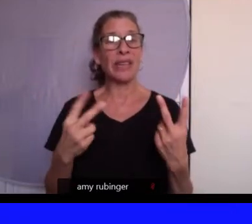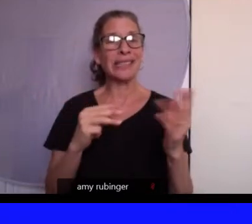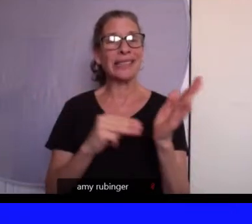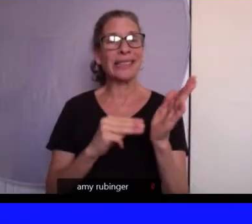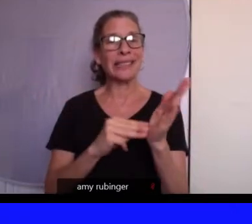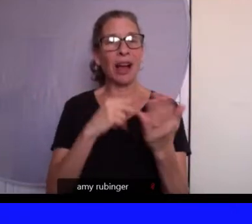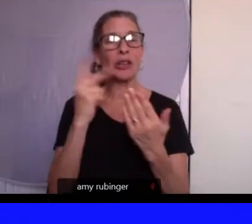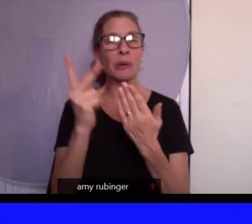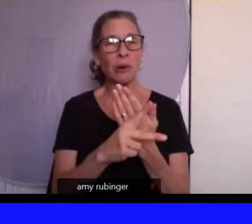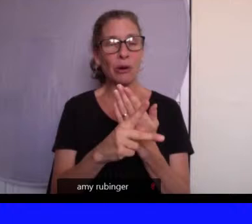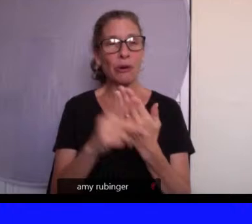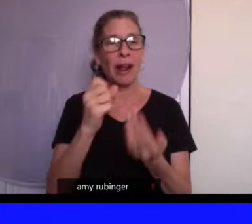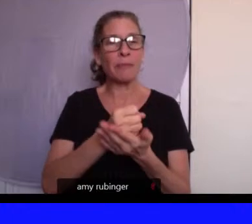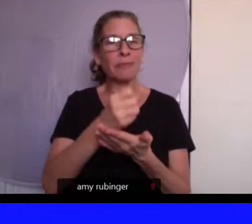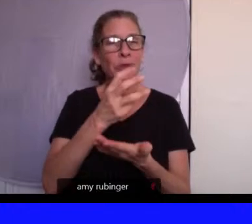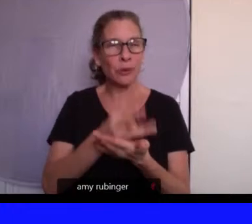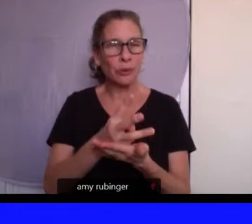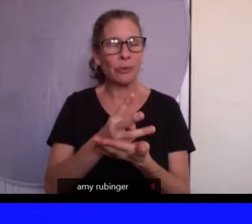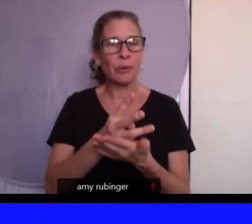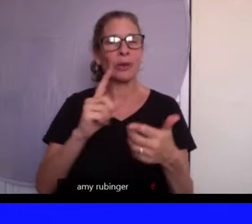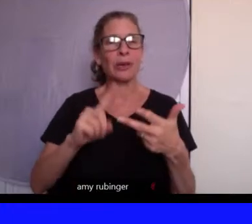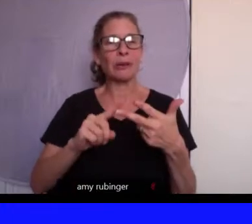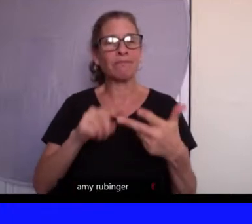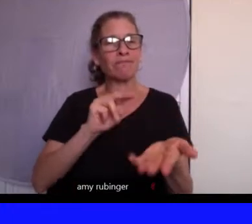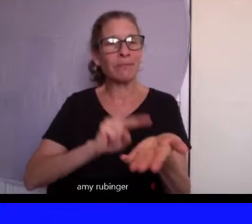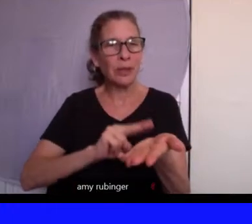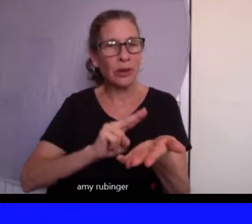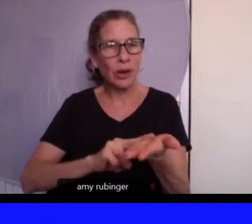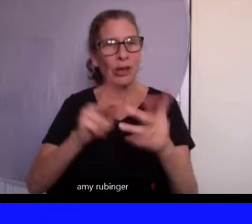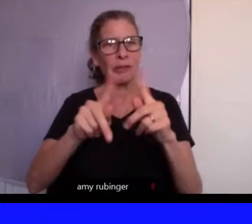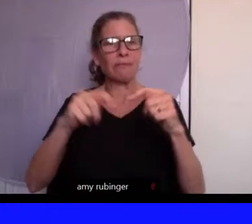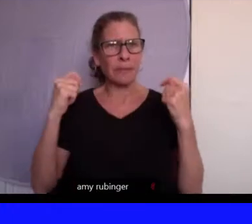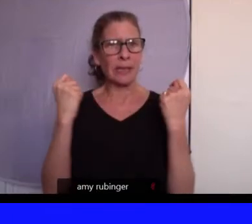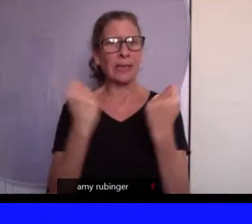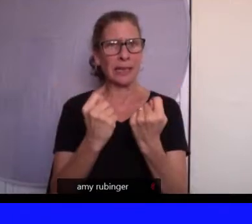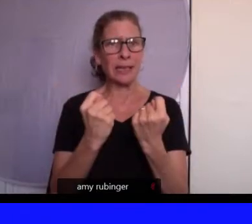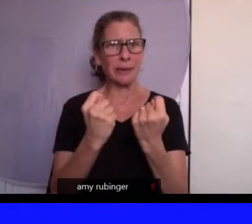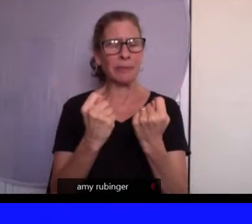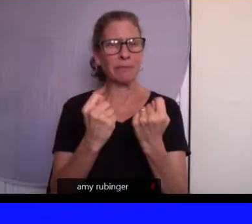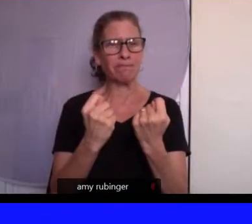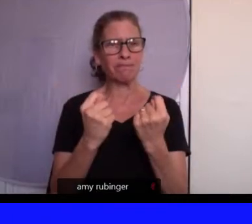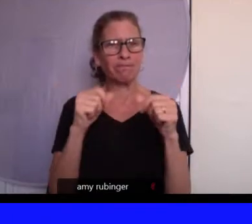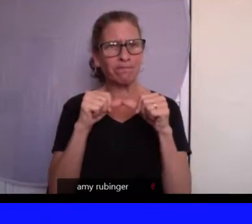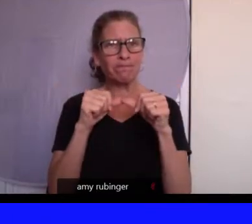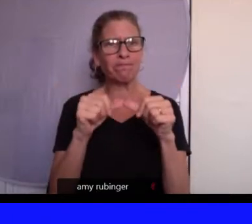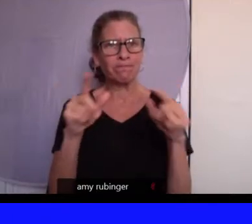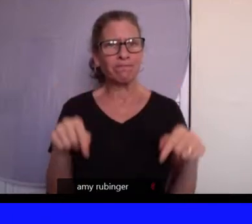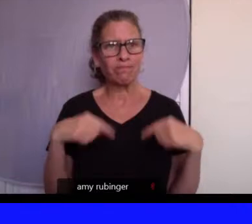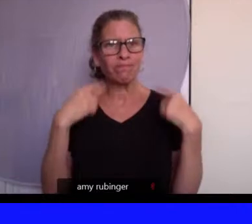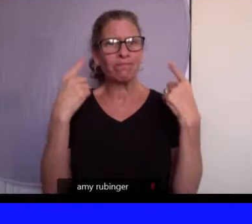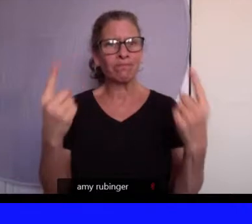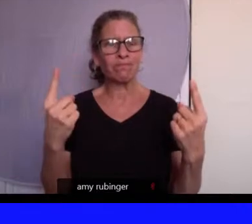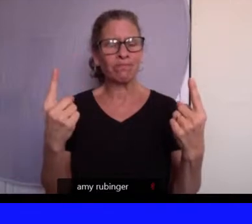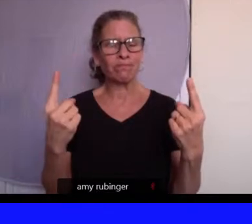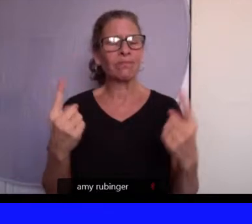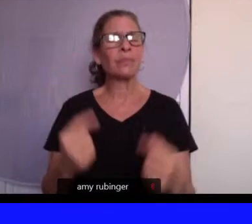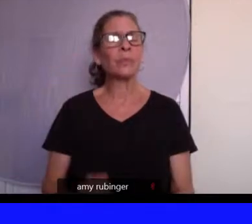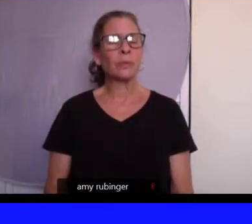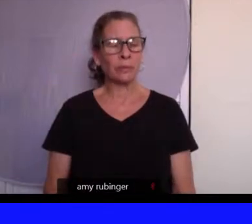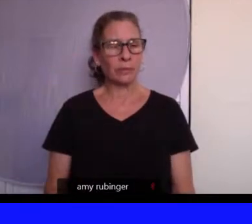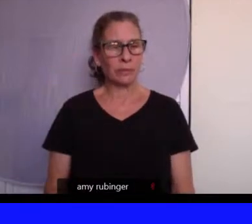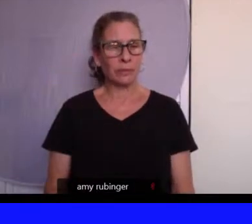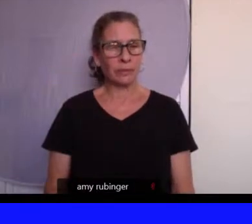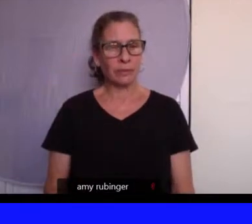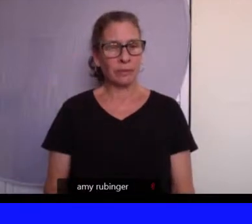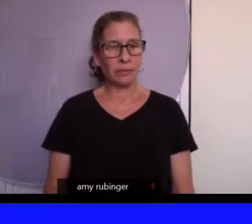Yeah, I haven't personally talked to them. David, I don't know if you talked to them about the I have. primary care. Yeah. Yeah, I spoke,